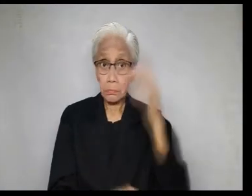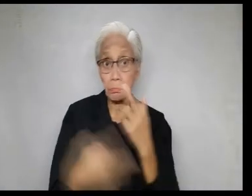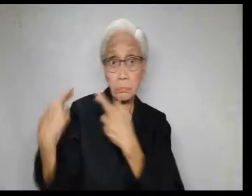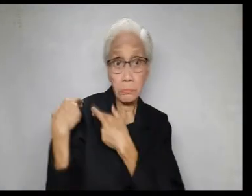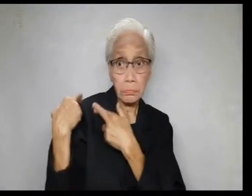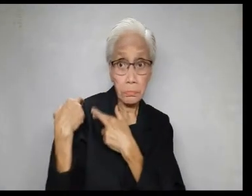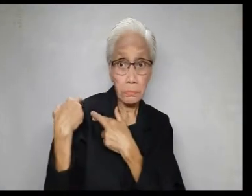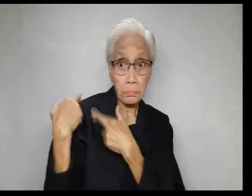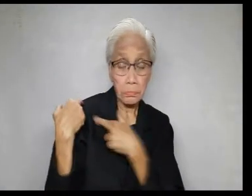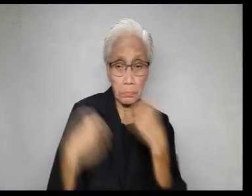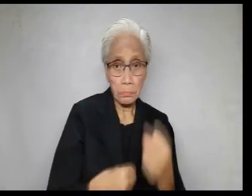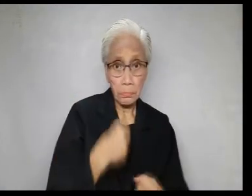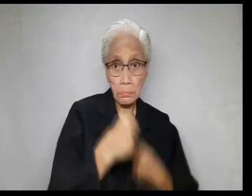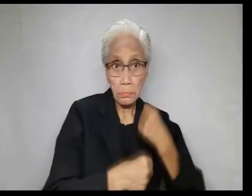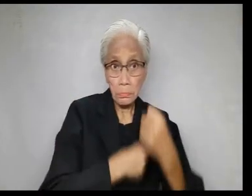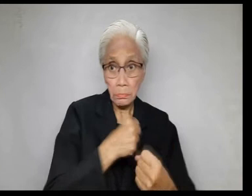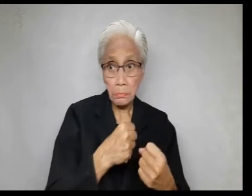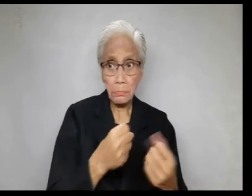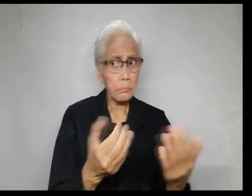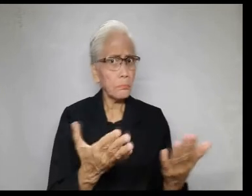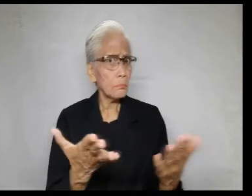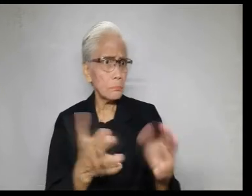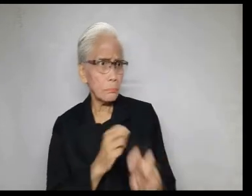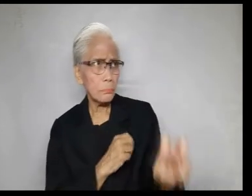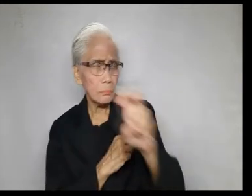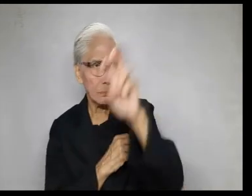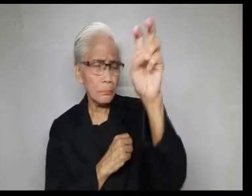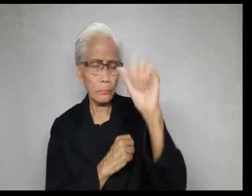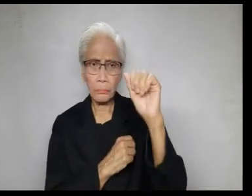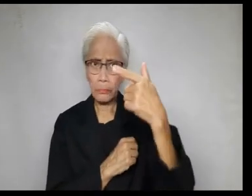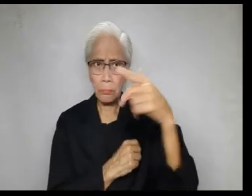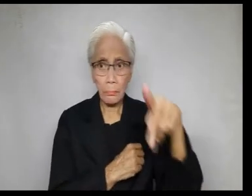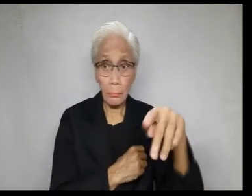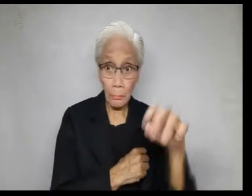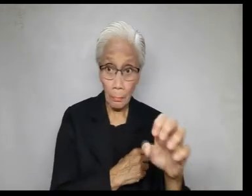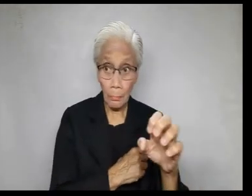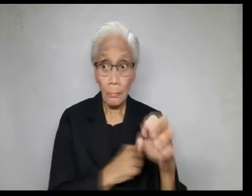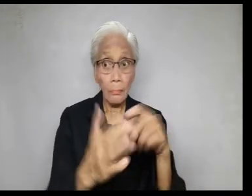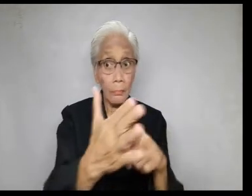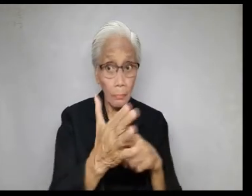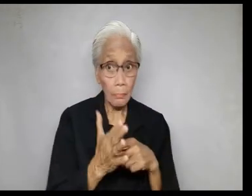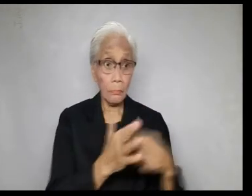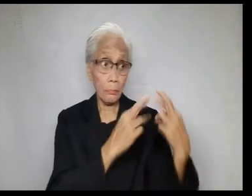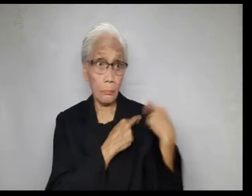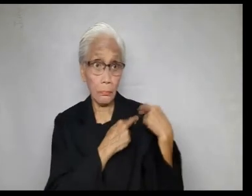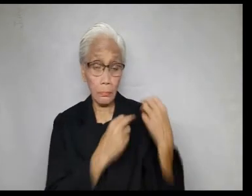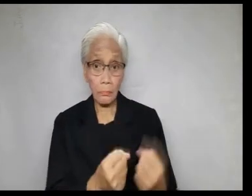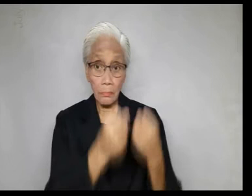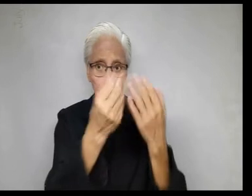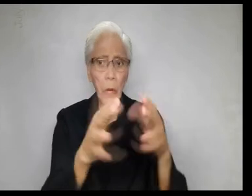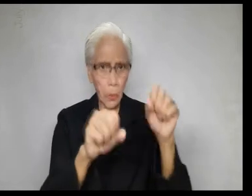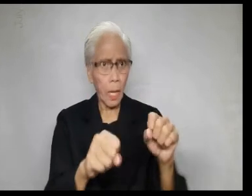our sense of responsibility and sacrifice. The journey to agape requires responsibility